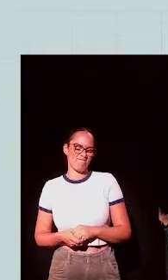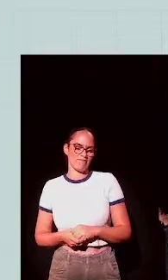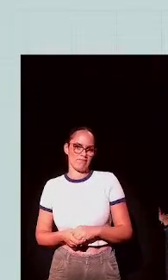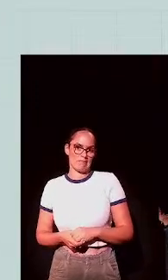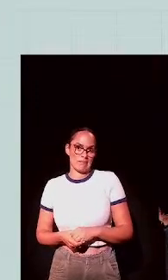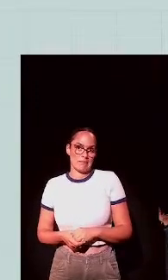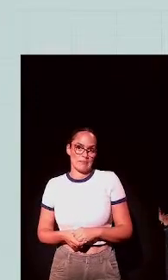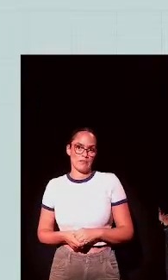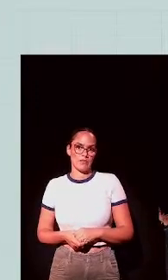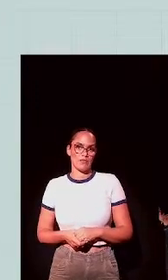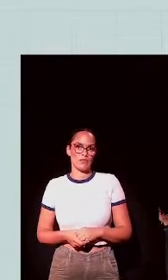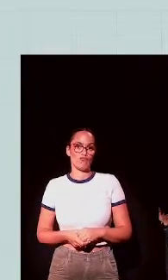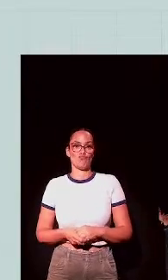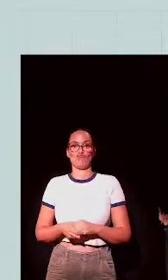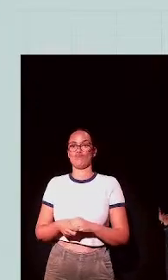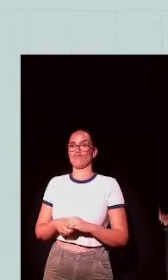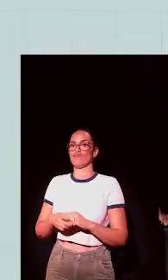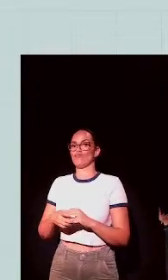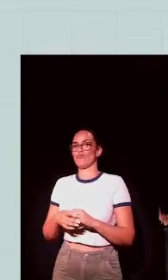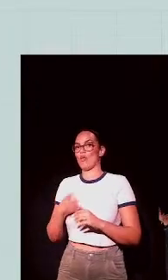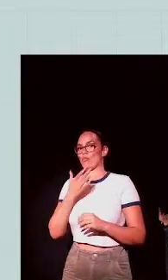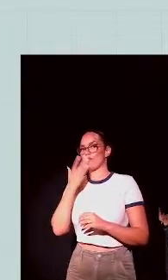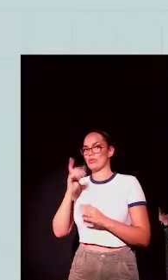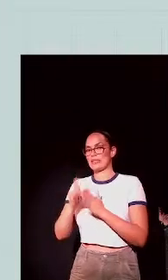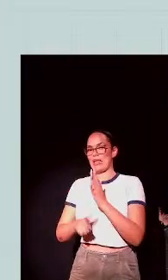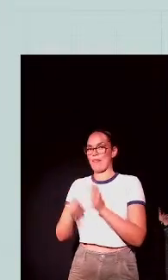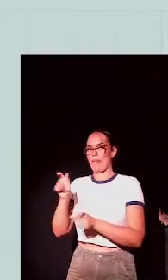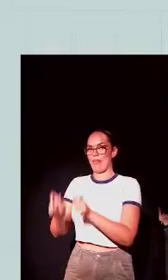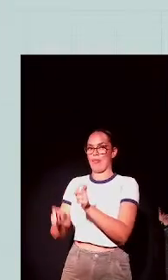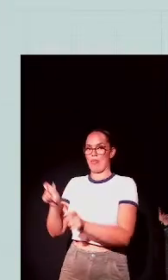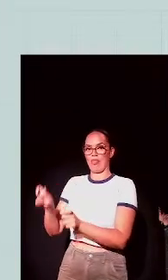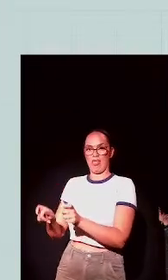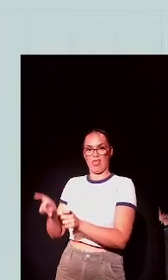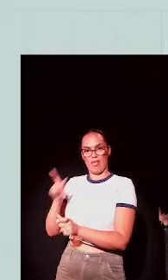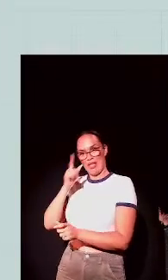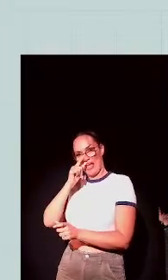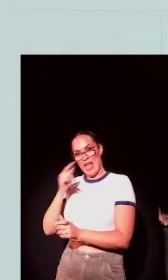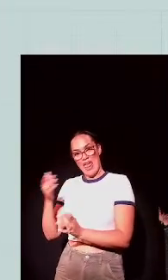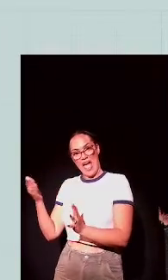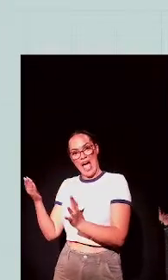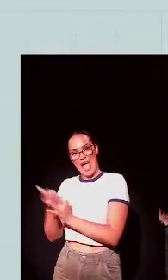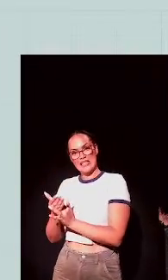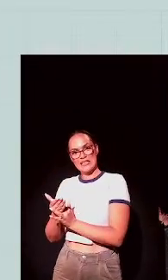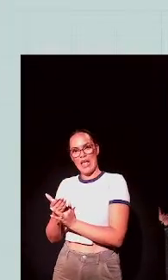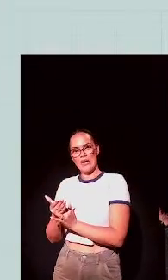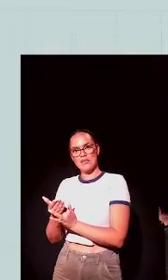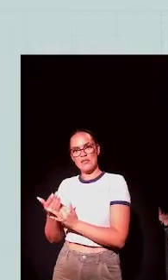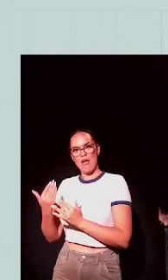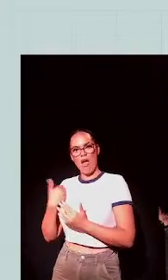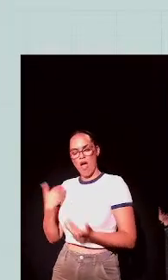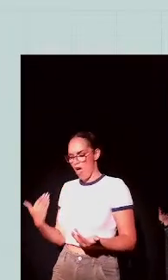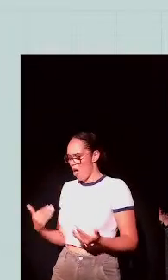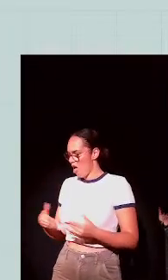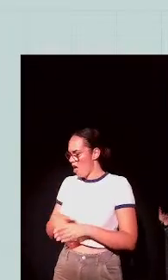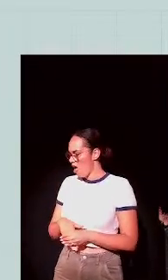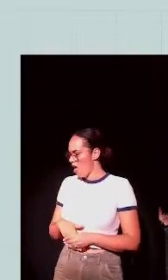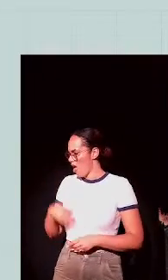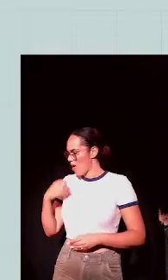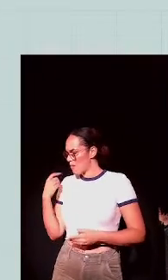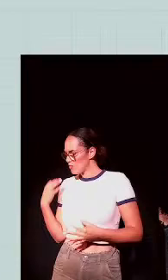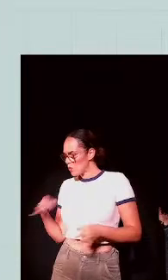Most non-disabled people can't access a life in music, making money off